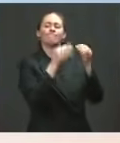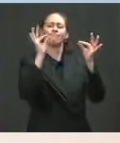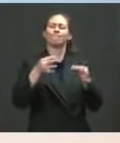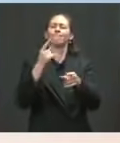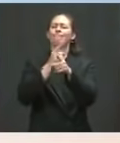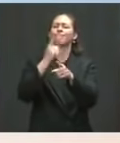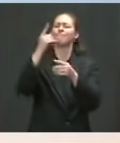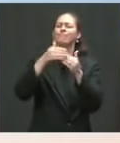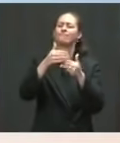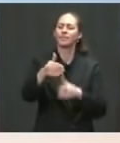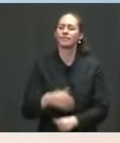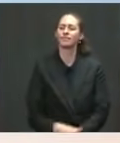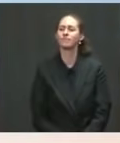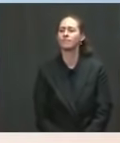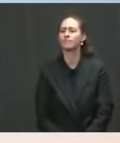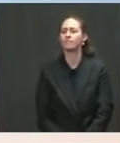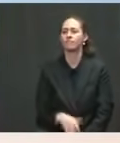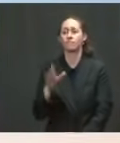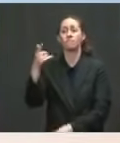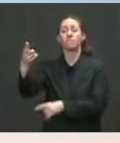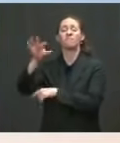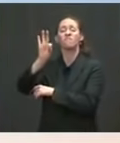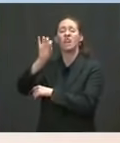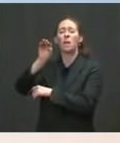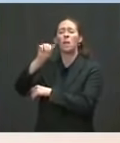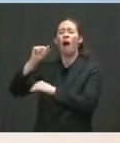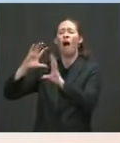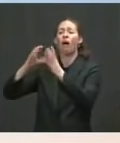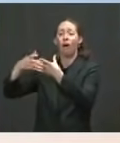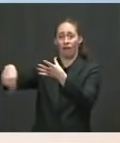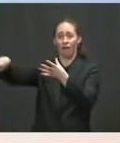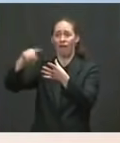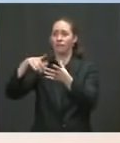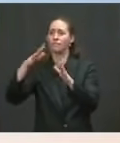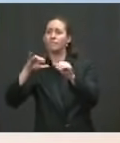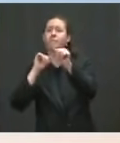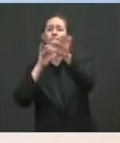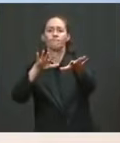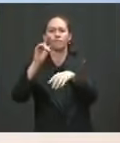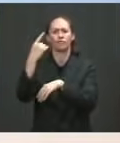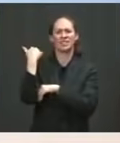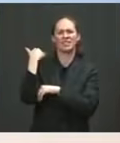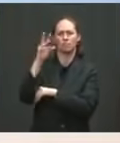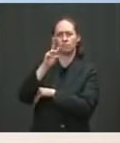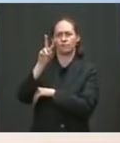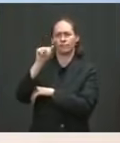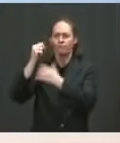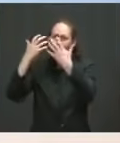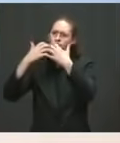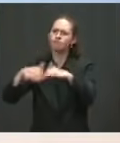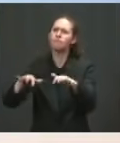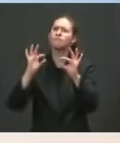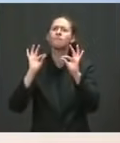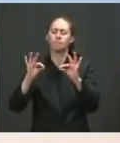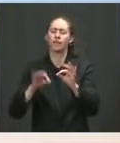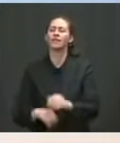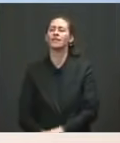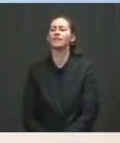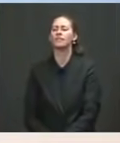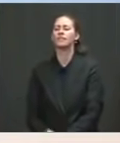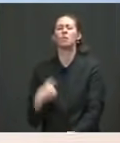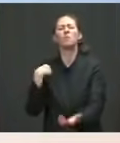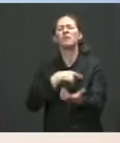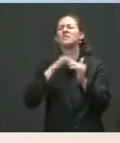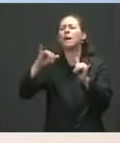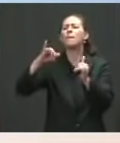days after entering government. Right now, our surge response teams are working hand-in-hand with the hardest hit states that are not traditionally